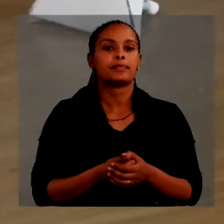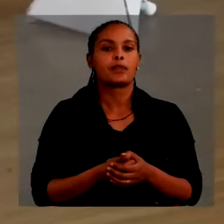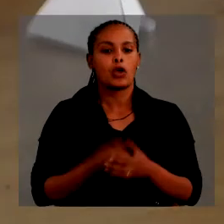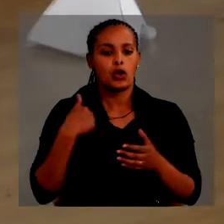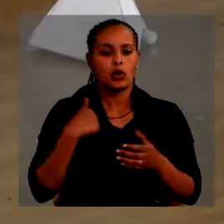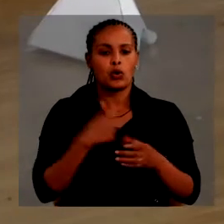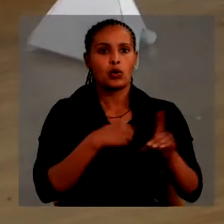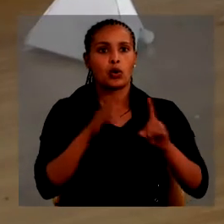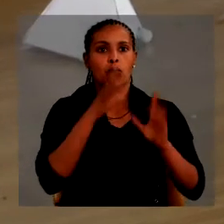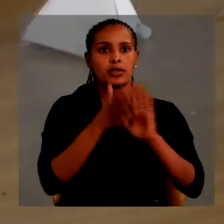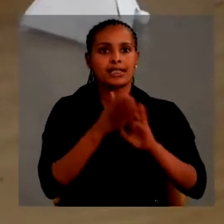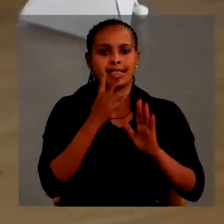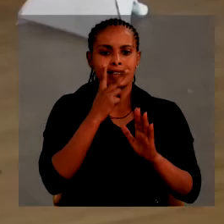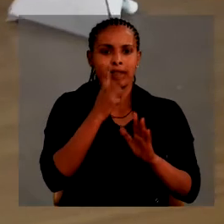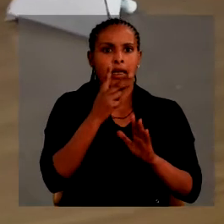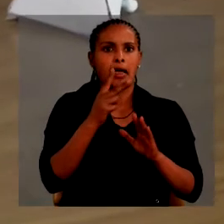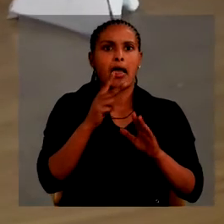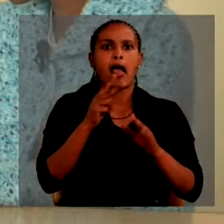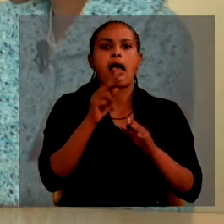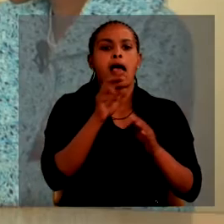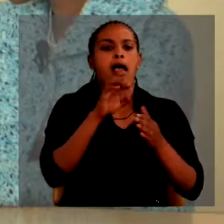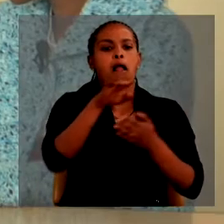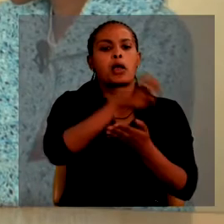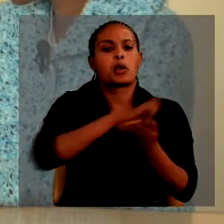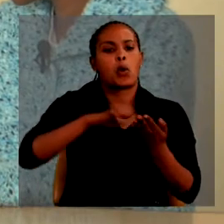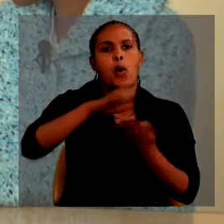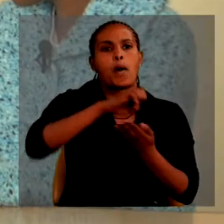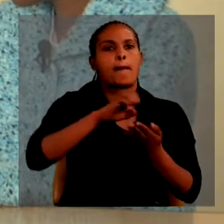We don't see the electron pairs,